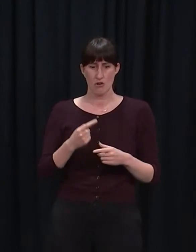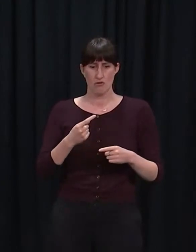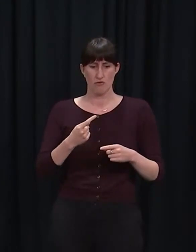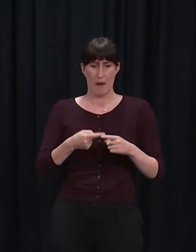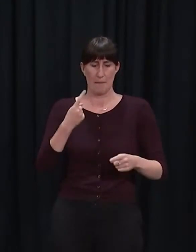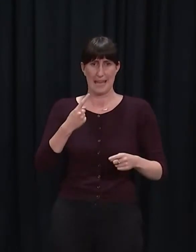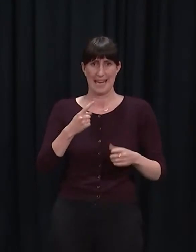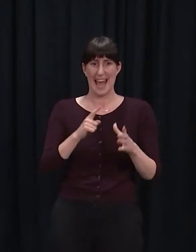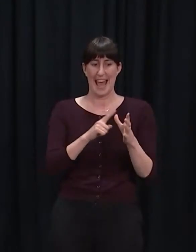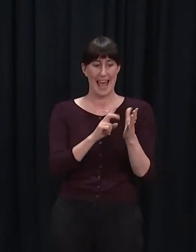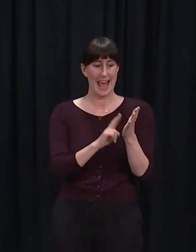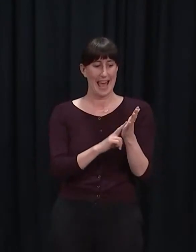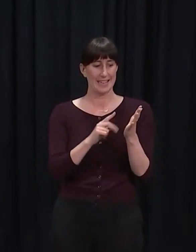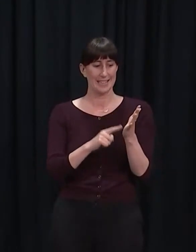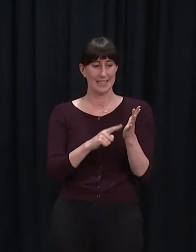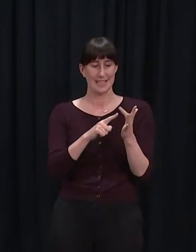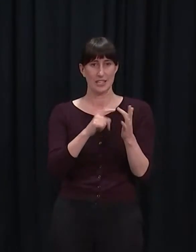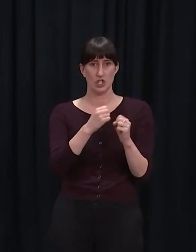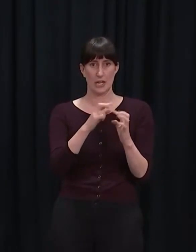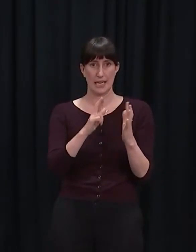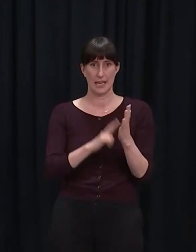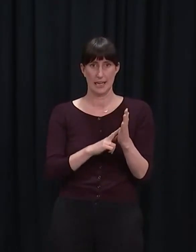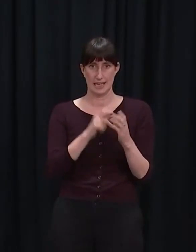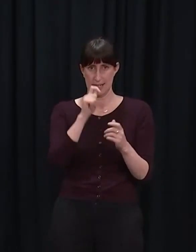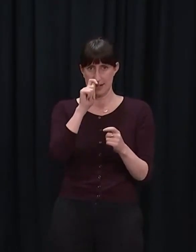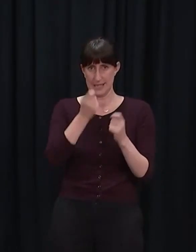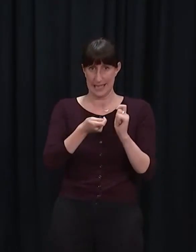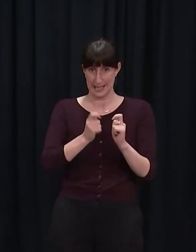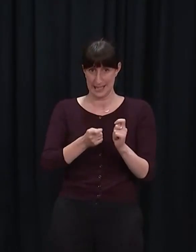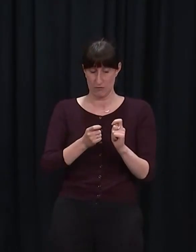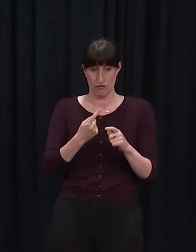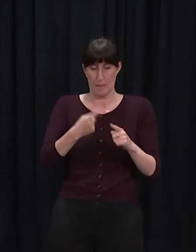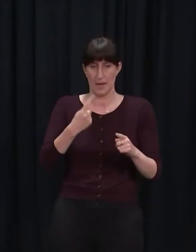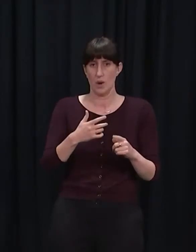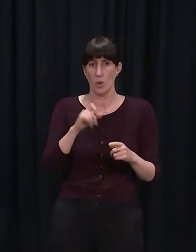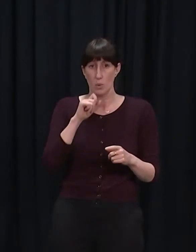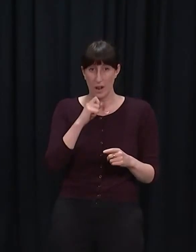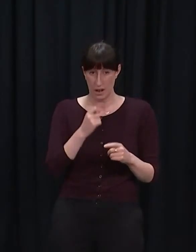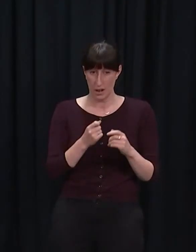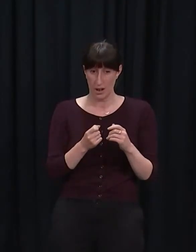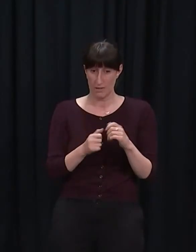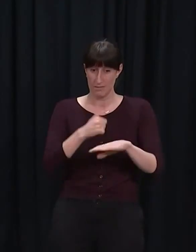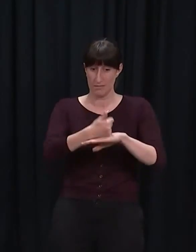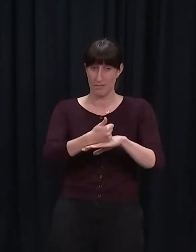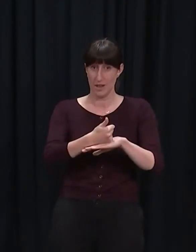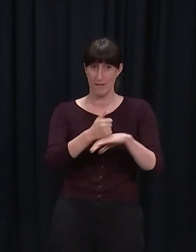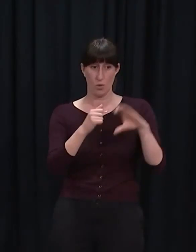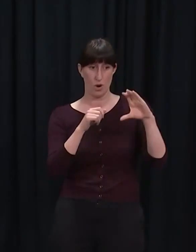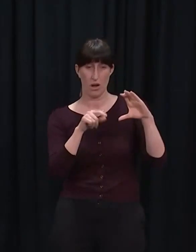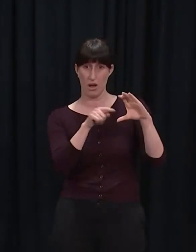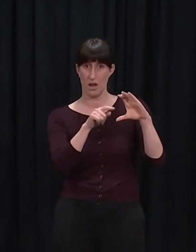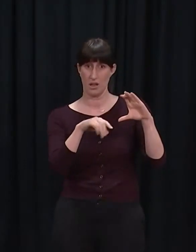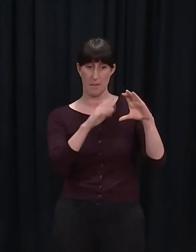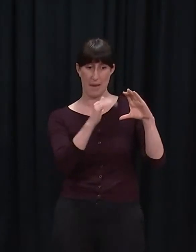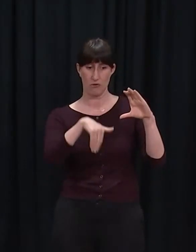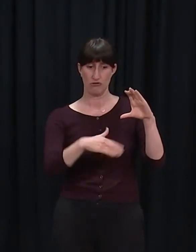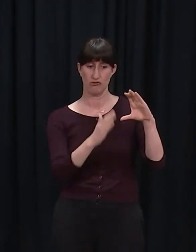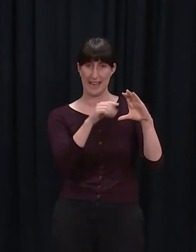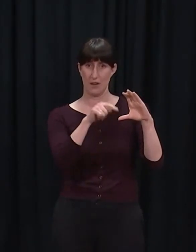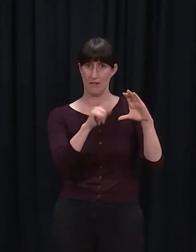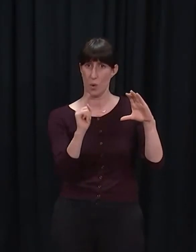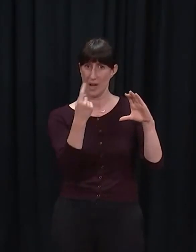the boundary? I know you say that we don't know how long the boundary is going to be in place for, but it is there for the meantime and probably likely for at least another month or so. We've had